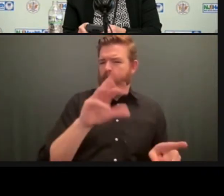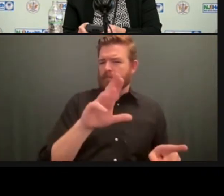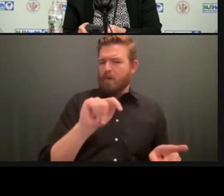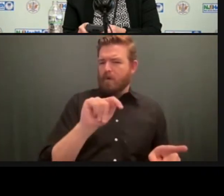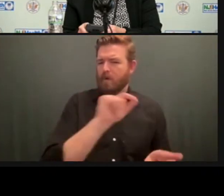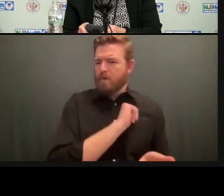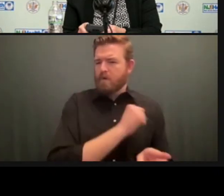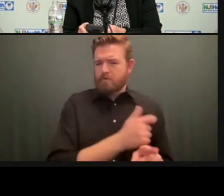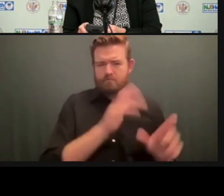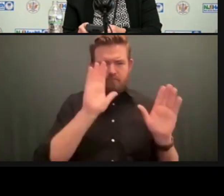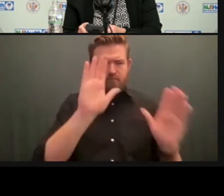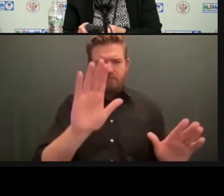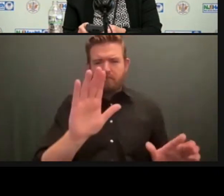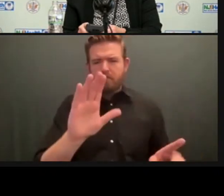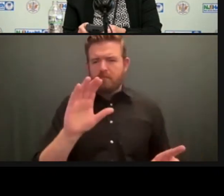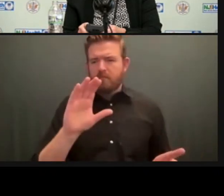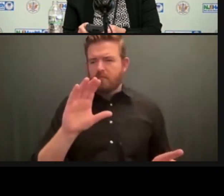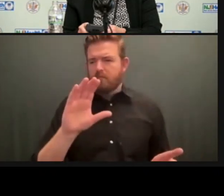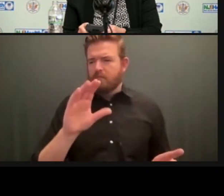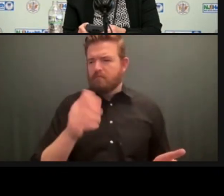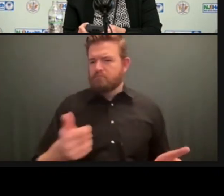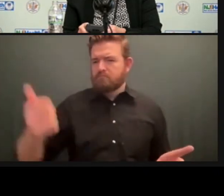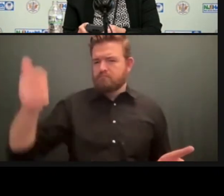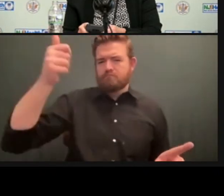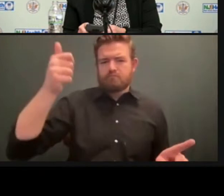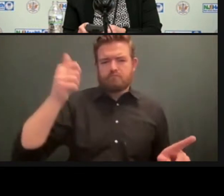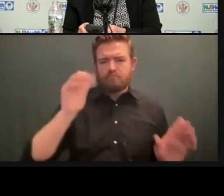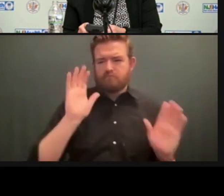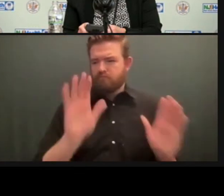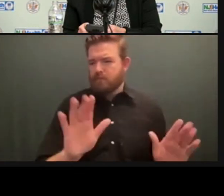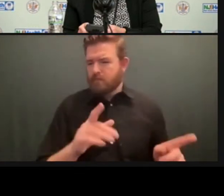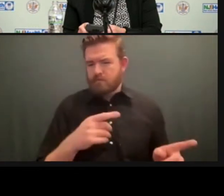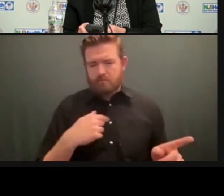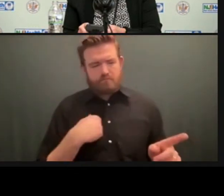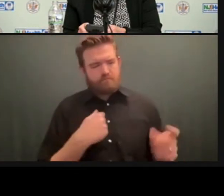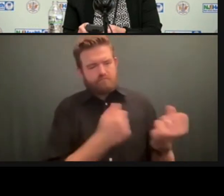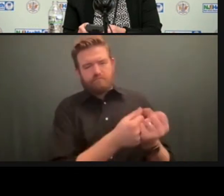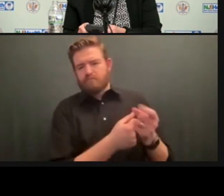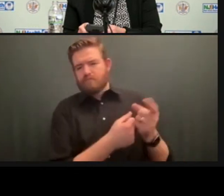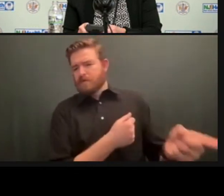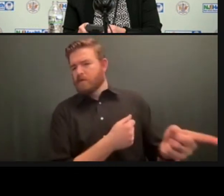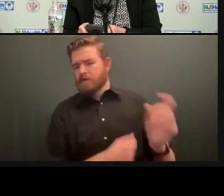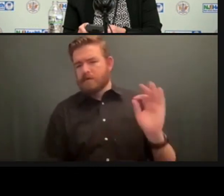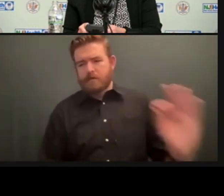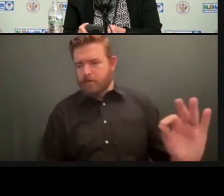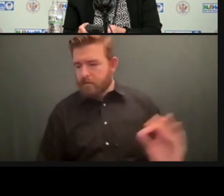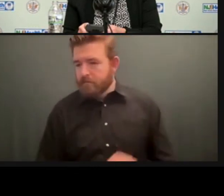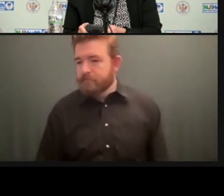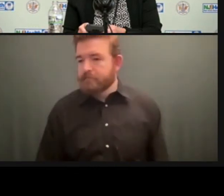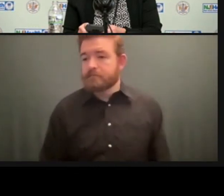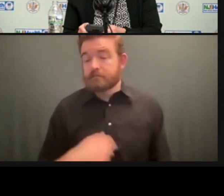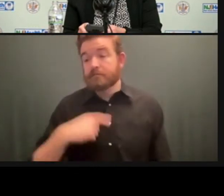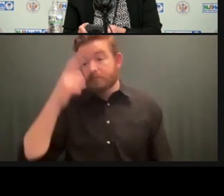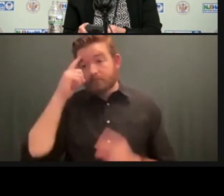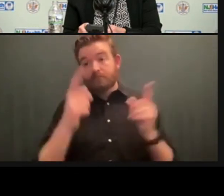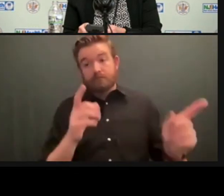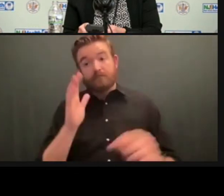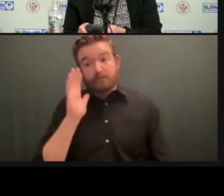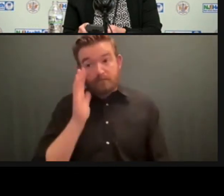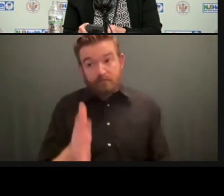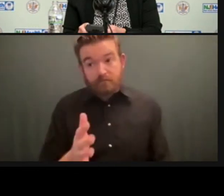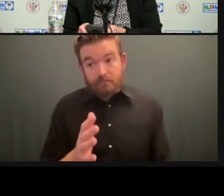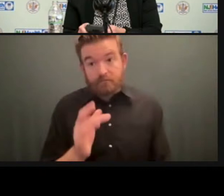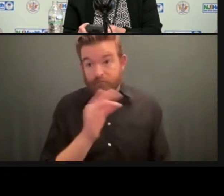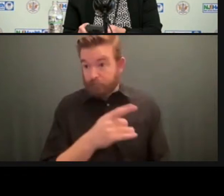well. And I'm honored to have endorsed him, and I think he will, assuming he wins, he's going to be an